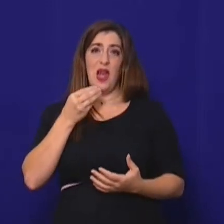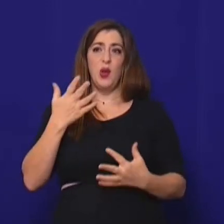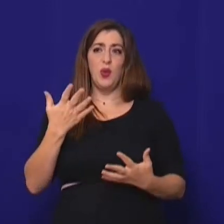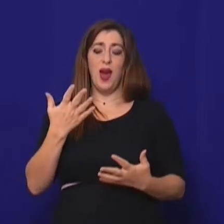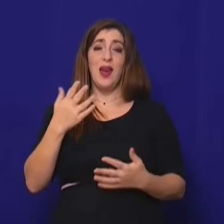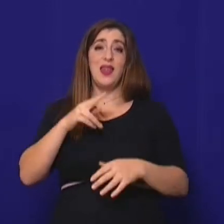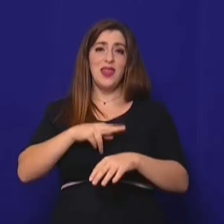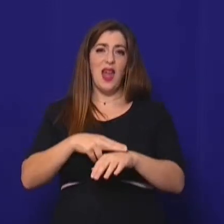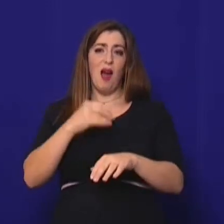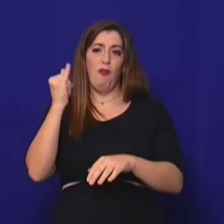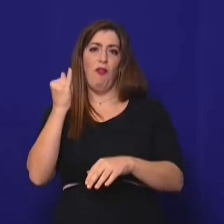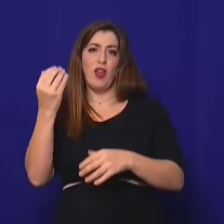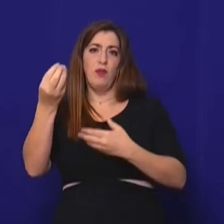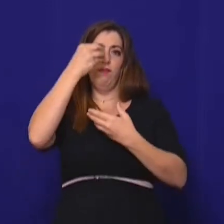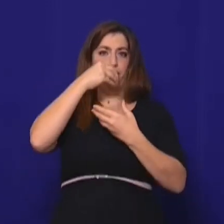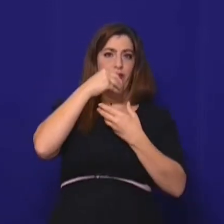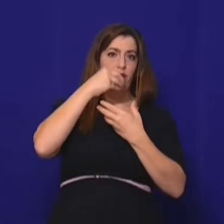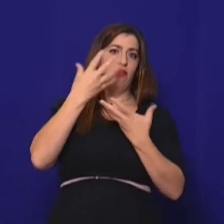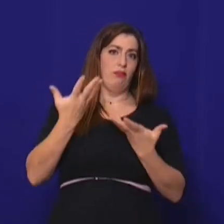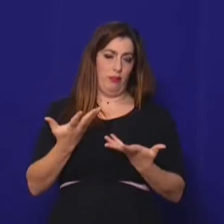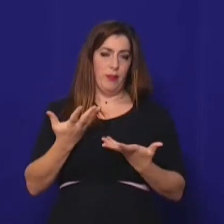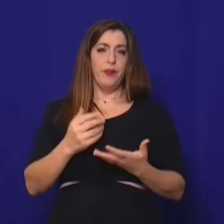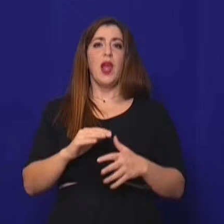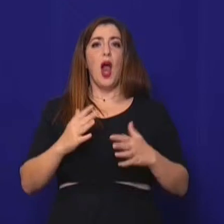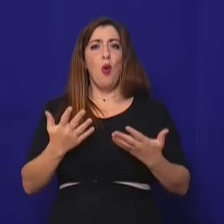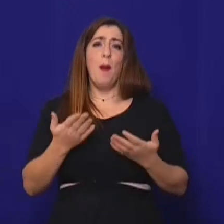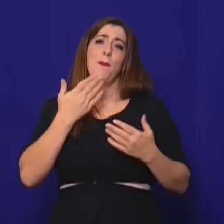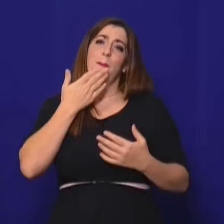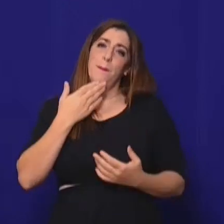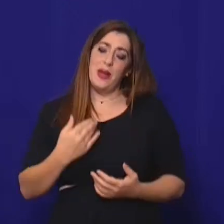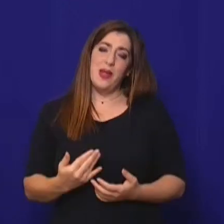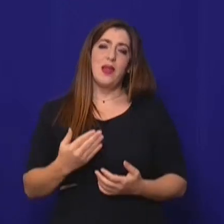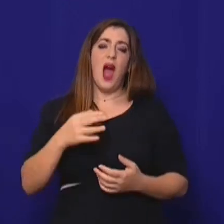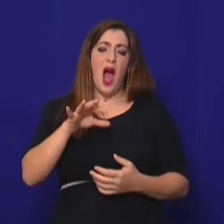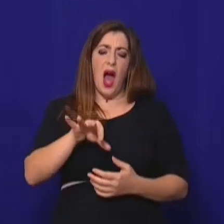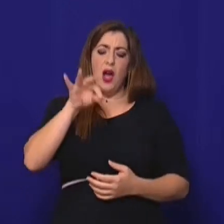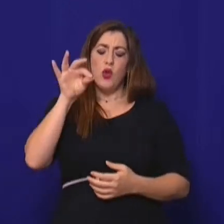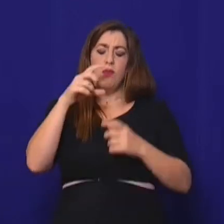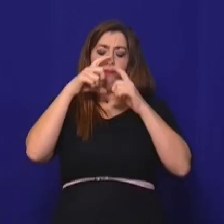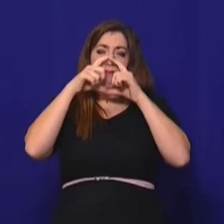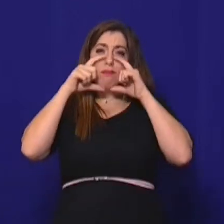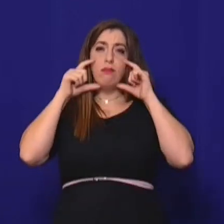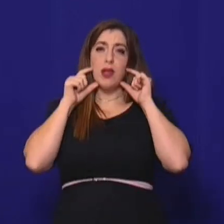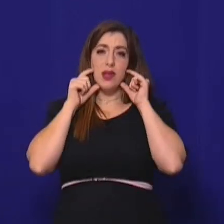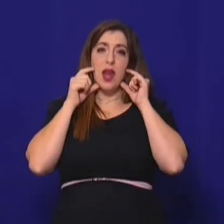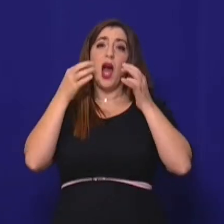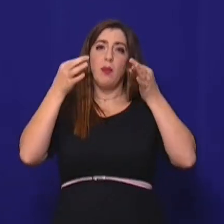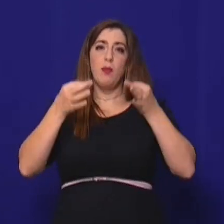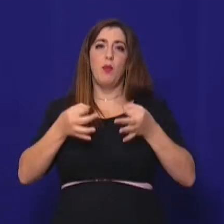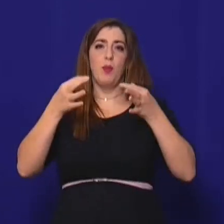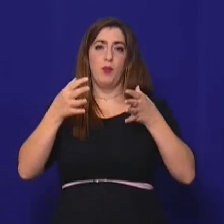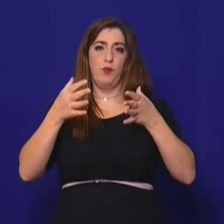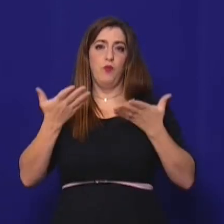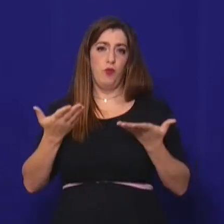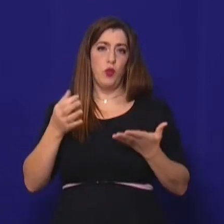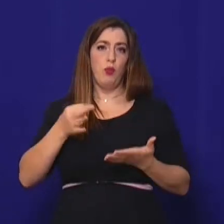lilek innifsek u dak ta' madwarek. Jiġifieri nappellalkom biex tkunu qegħdin taraw li l-maskri li tilbsu ikunu qegħdin jiġukom tajjeb u